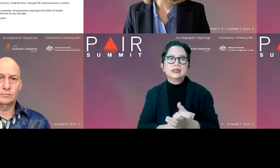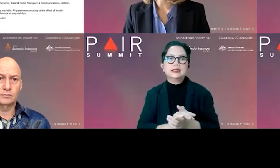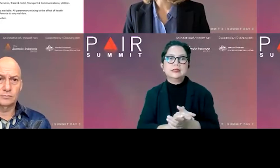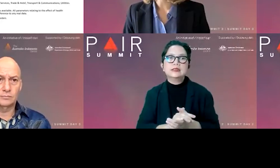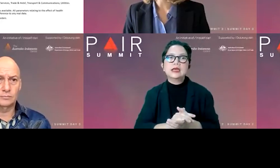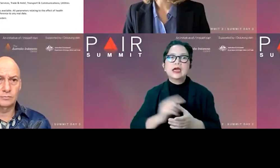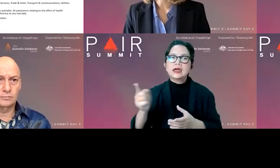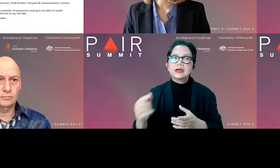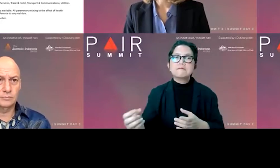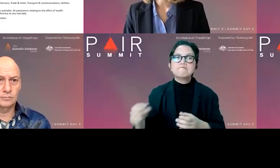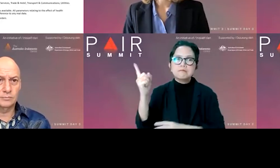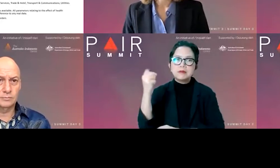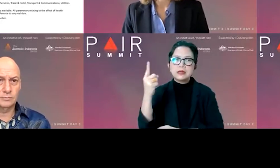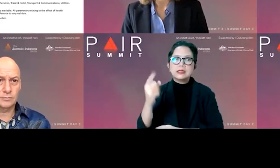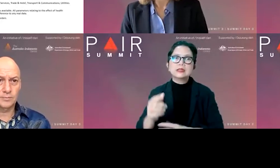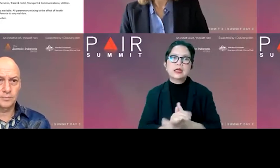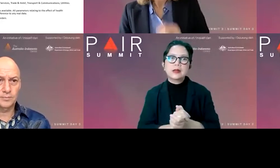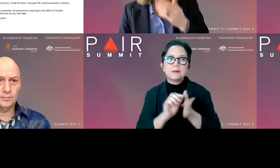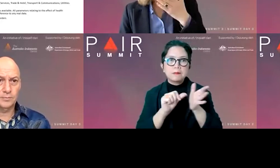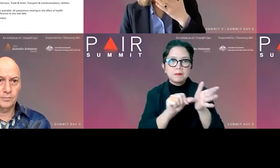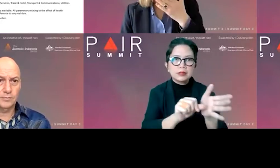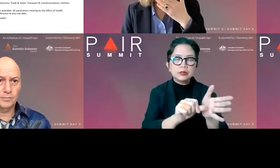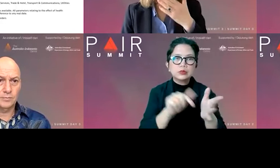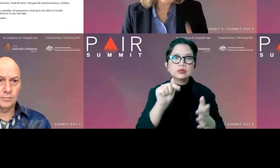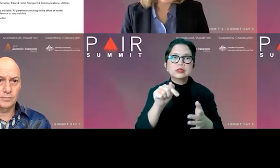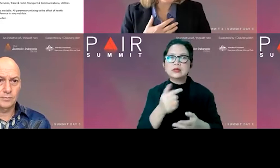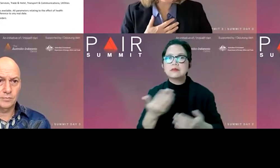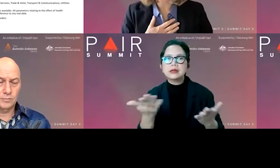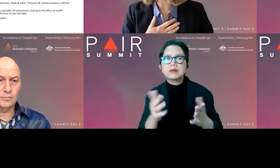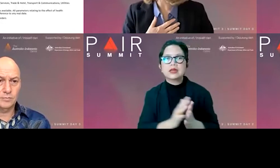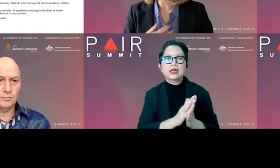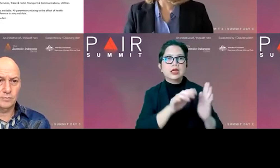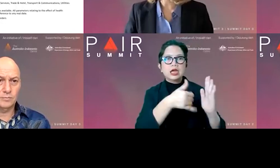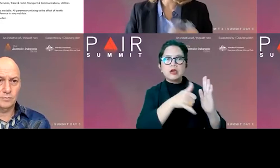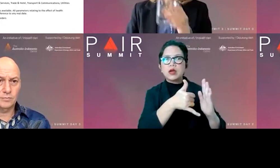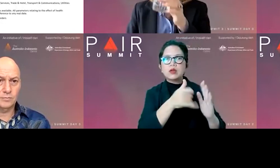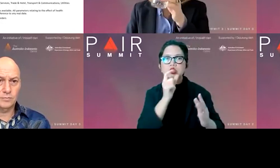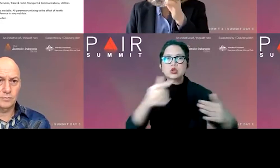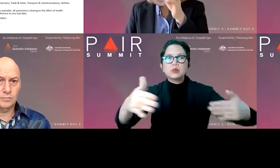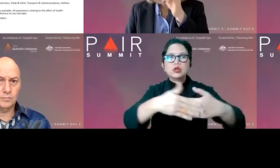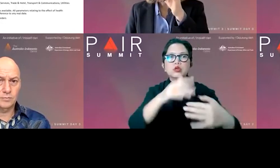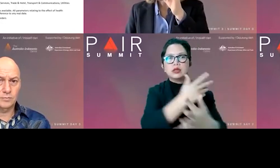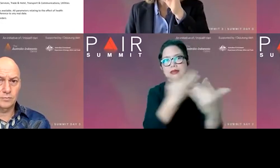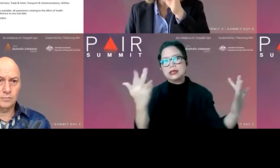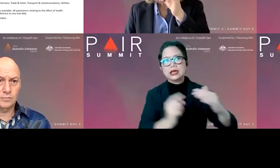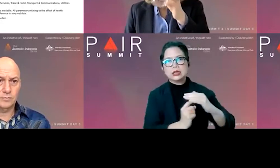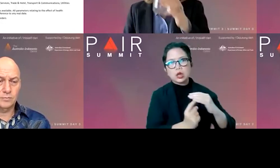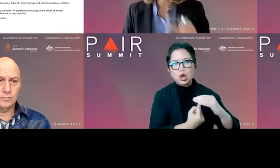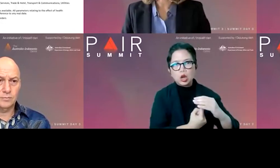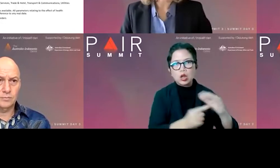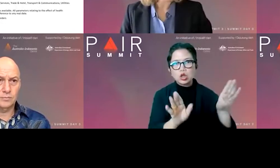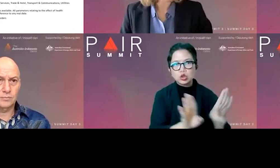measures such as lockdowns have on both or this aspect. And the detail of our